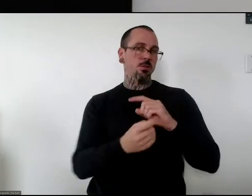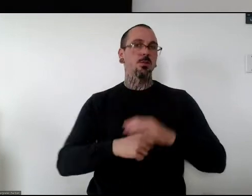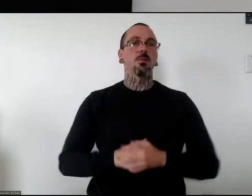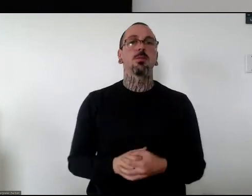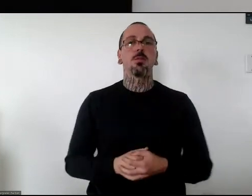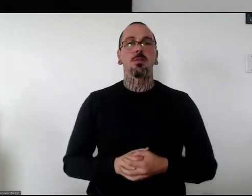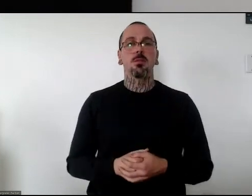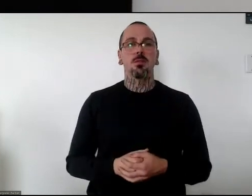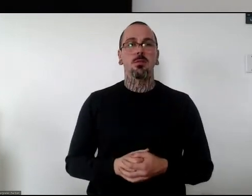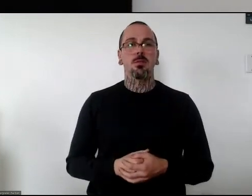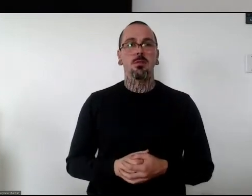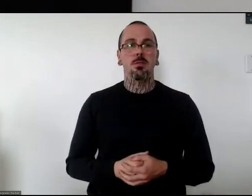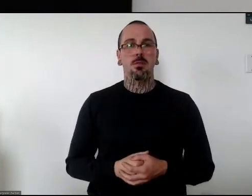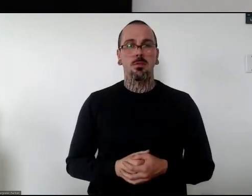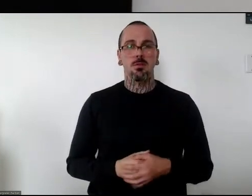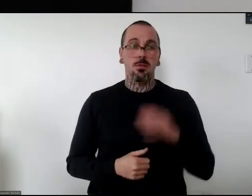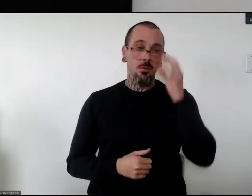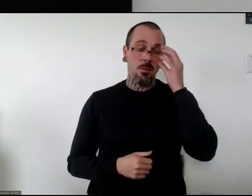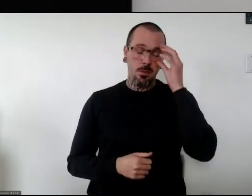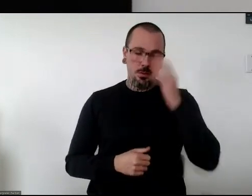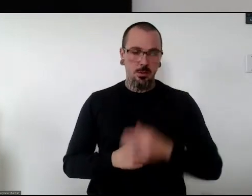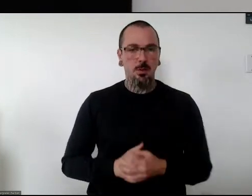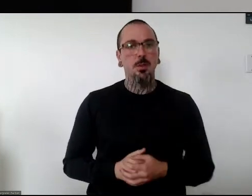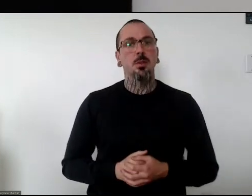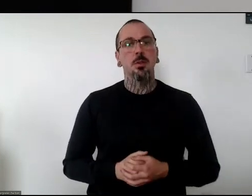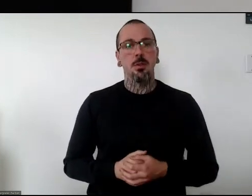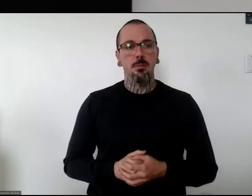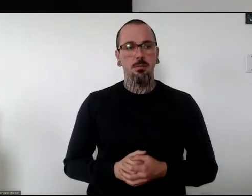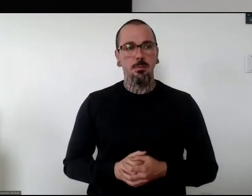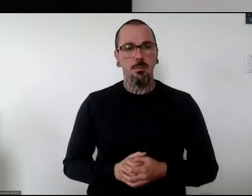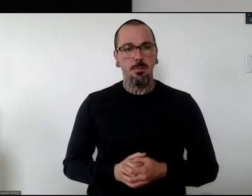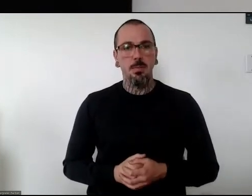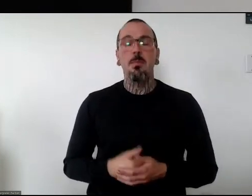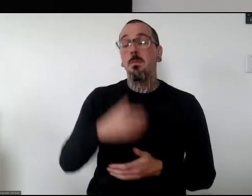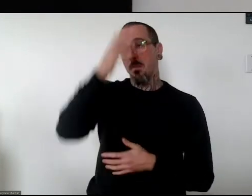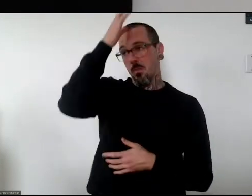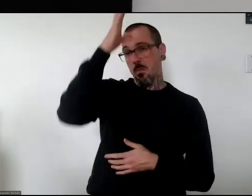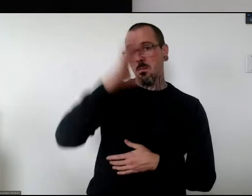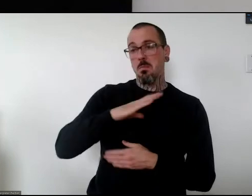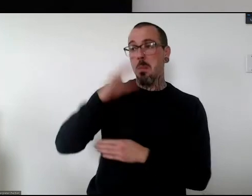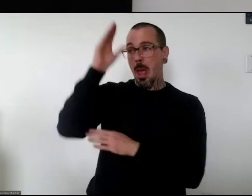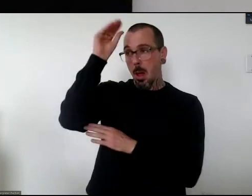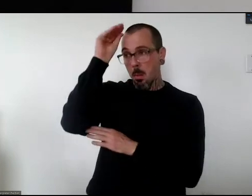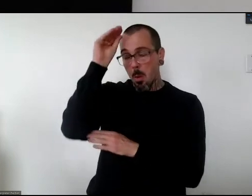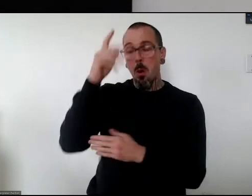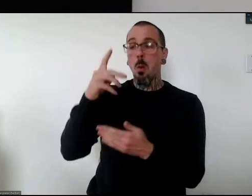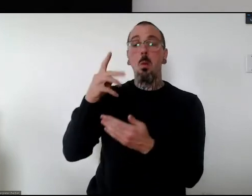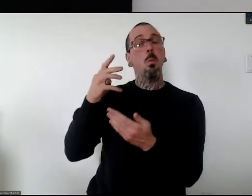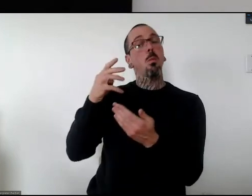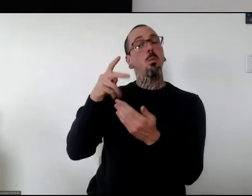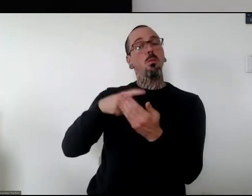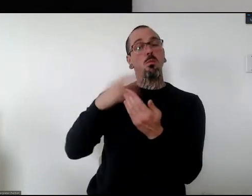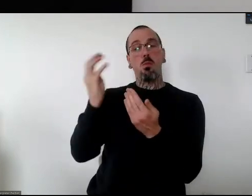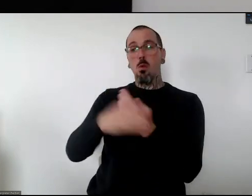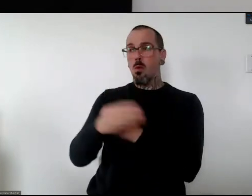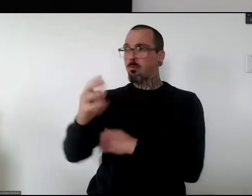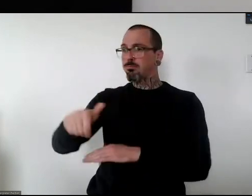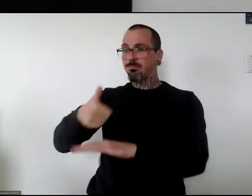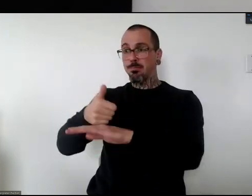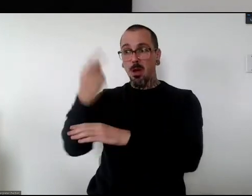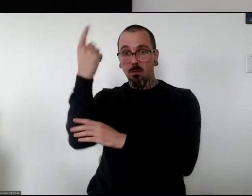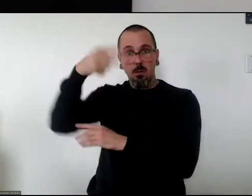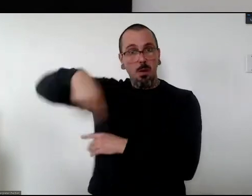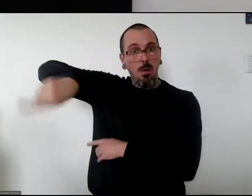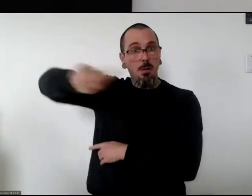to various social locations and intersectional lived experiences. Programs seldom address those at highest risk